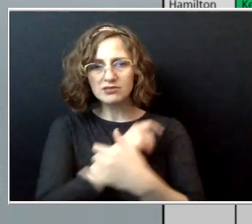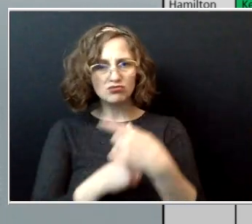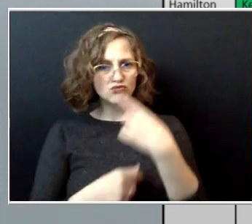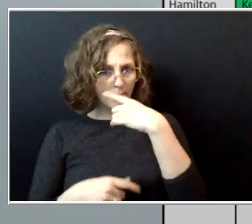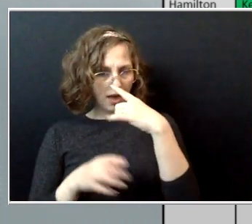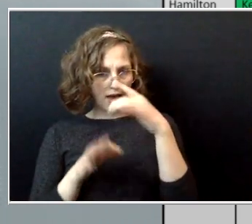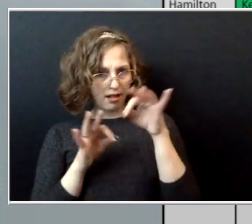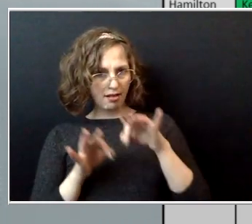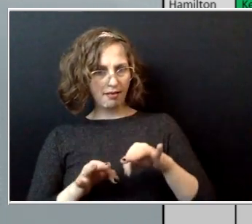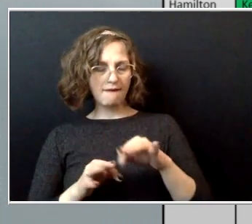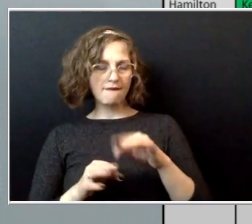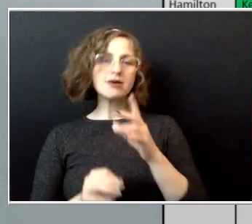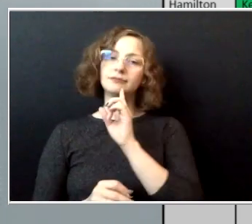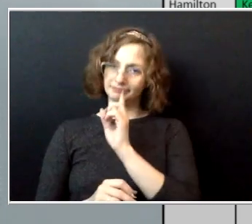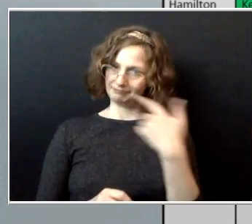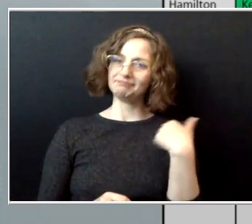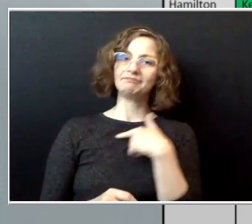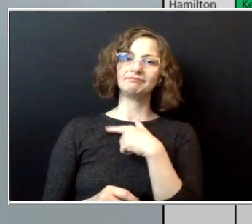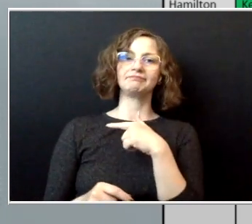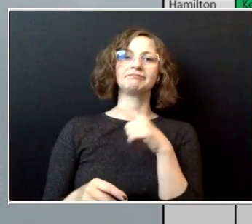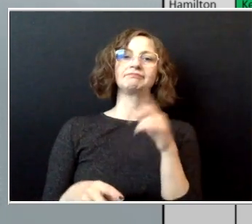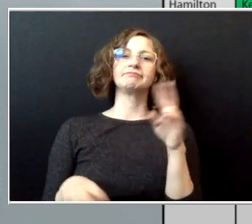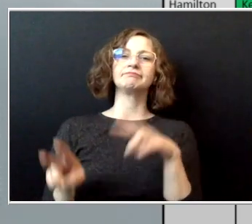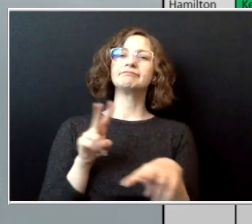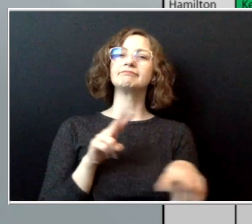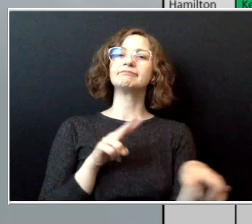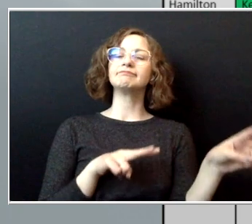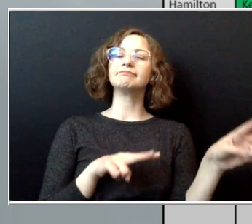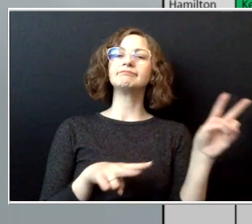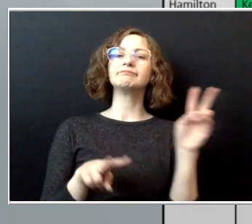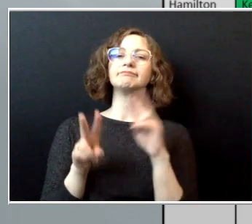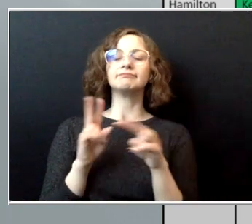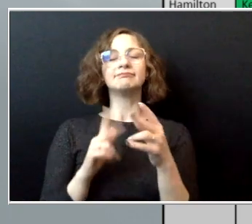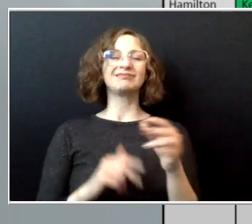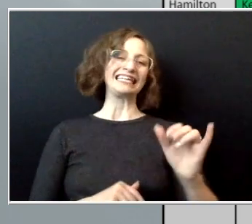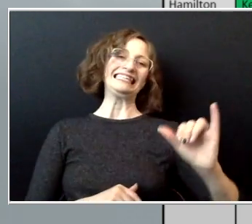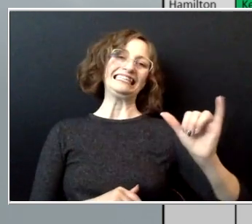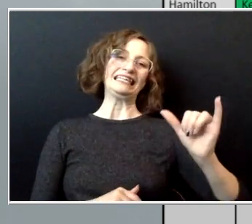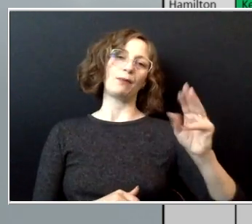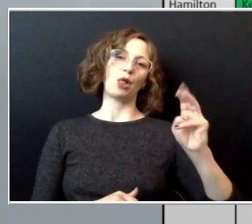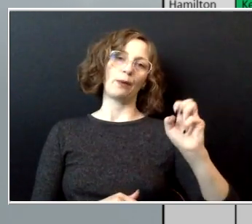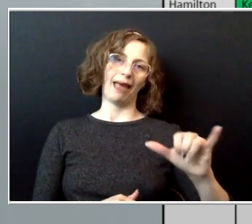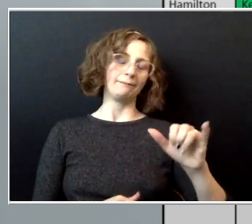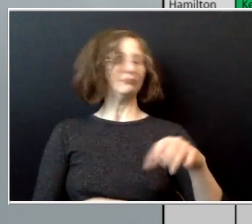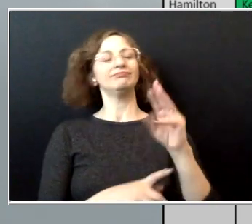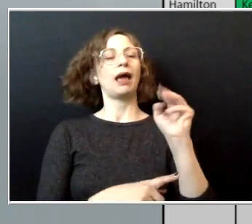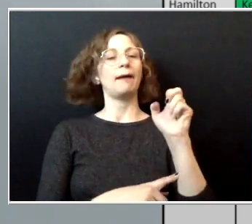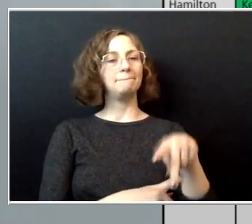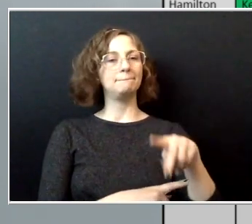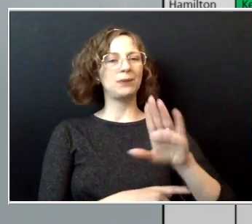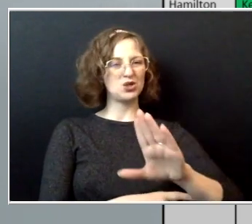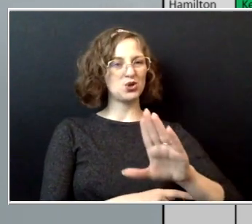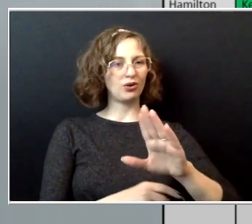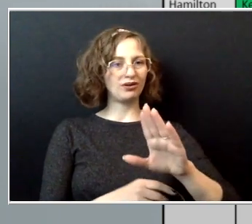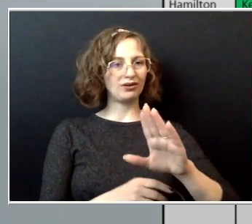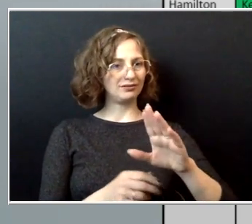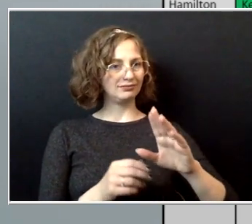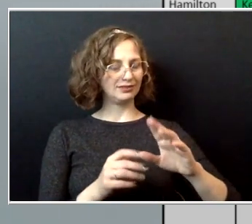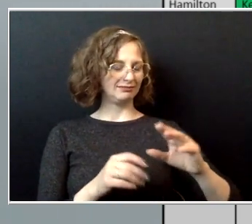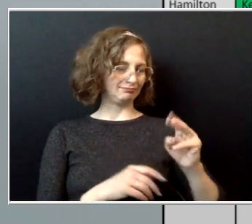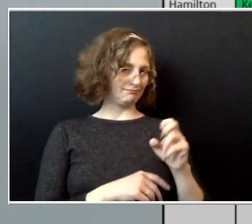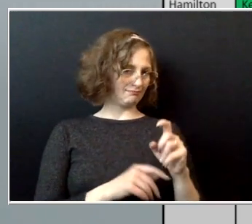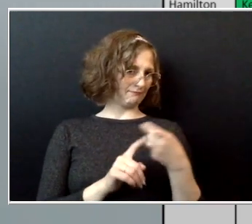actually started looking at this, looking at a similar map to your opening map, and we thought